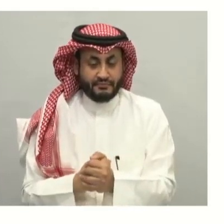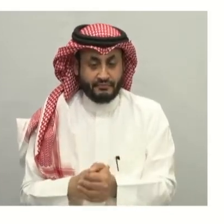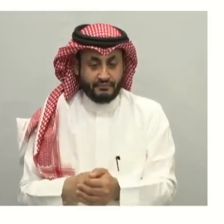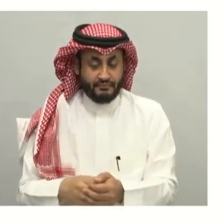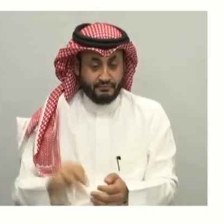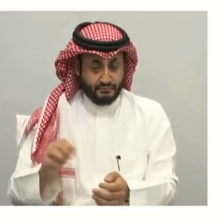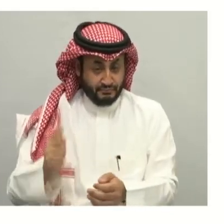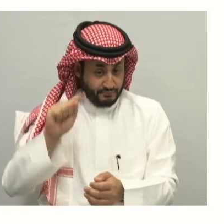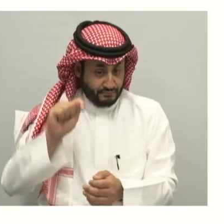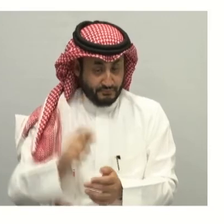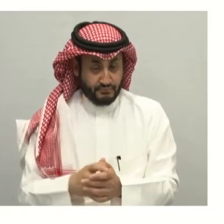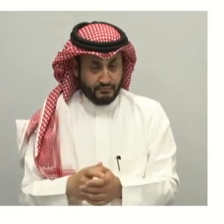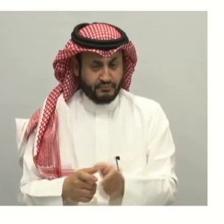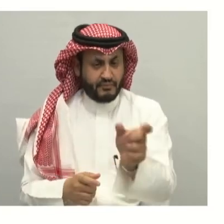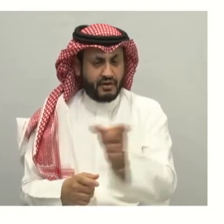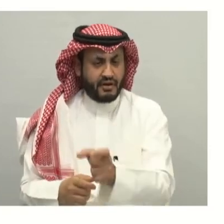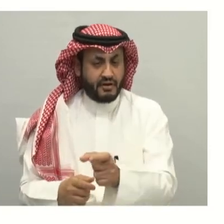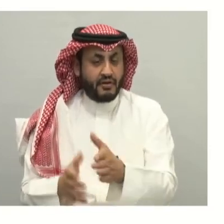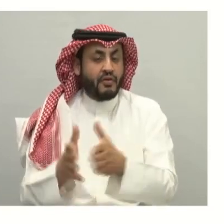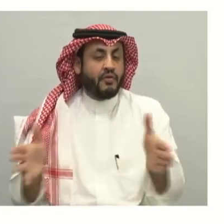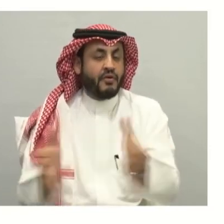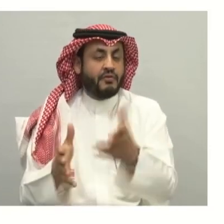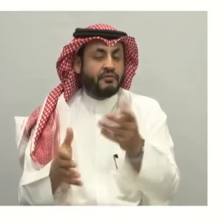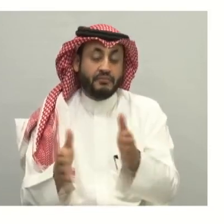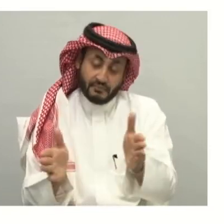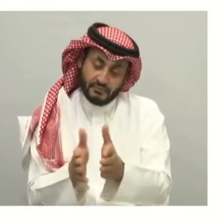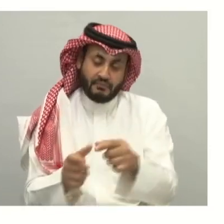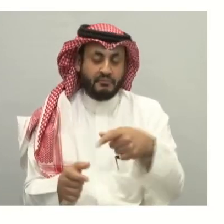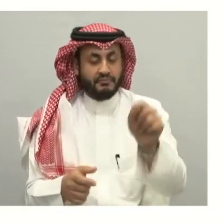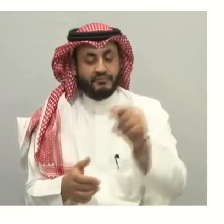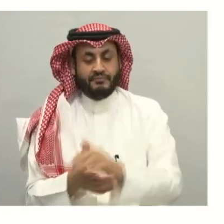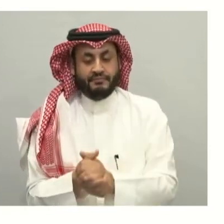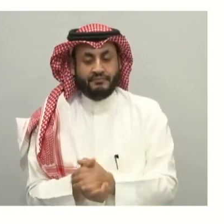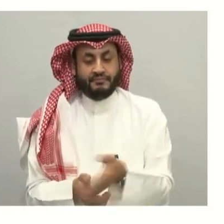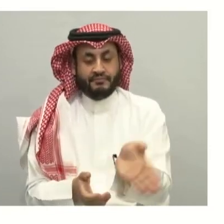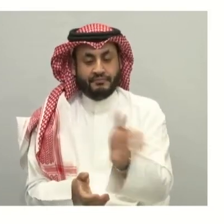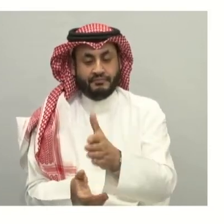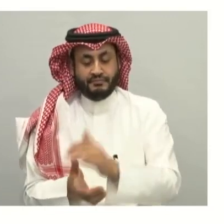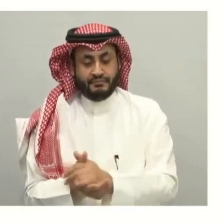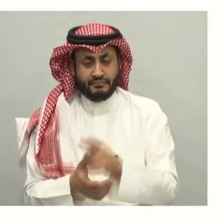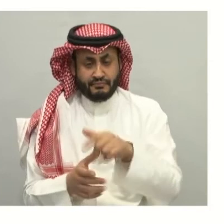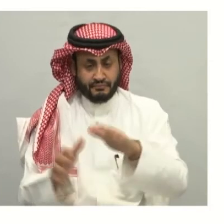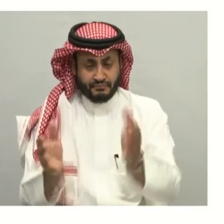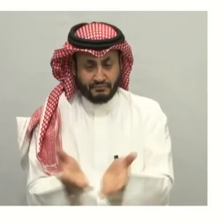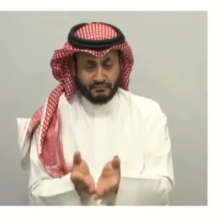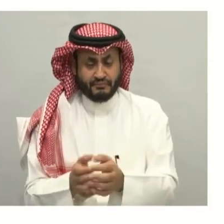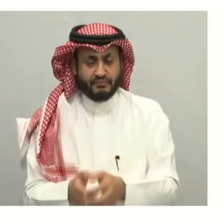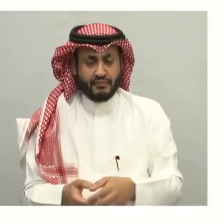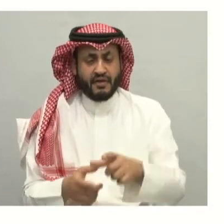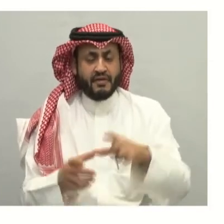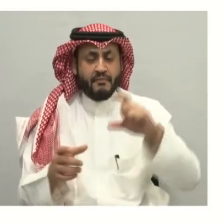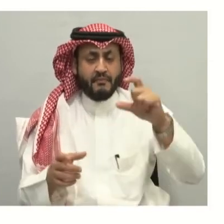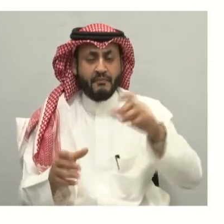mat. Cat and mat both have short A sounds. This is a blue bowl